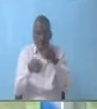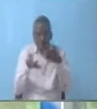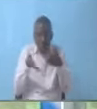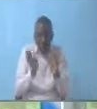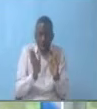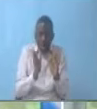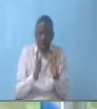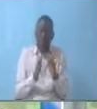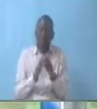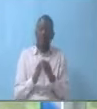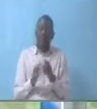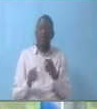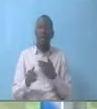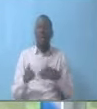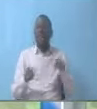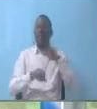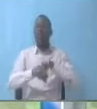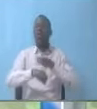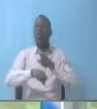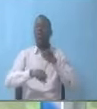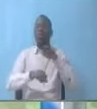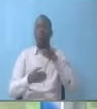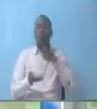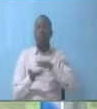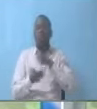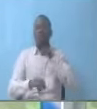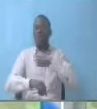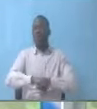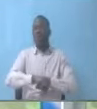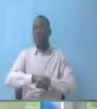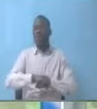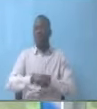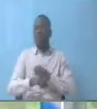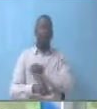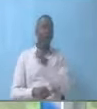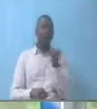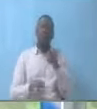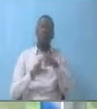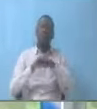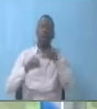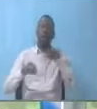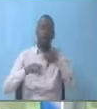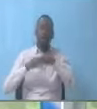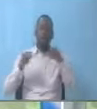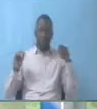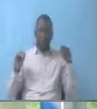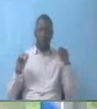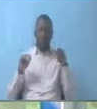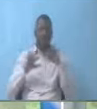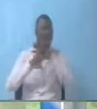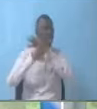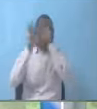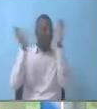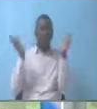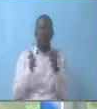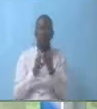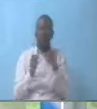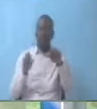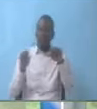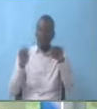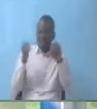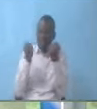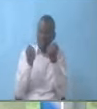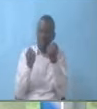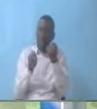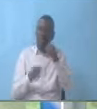Economically. And on time. And to avoid all difficulties and problems